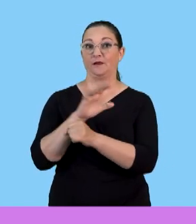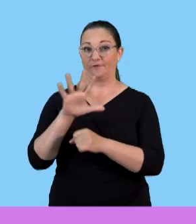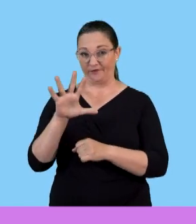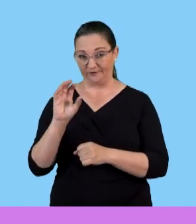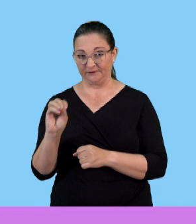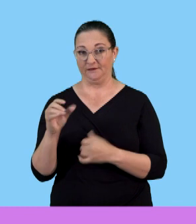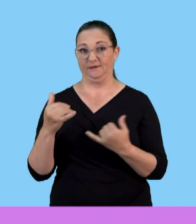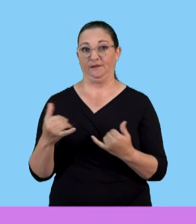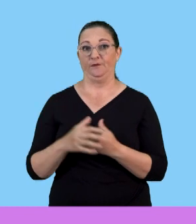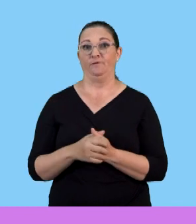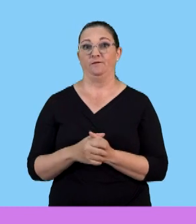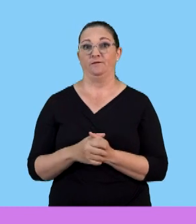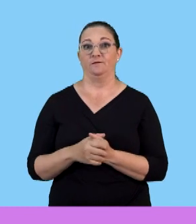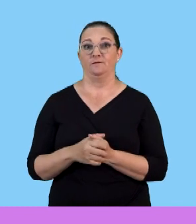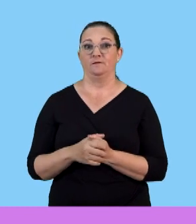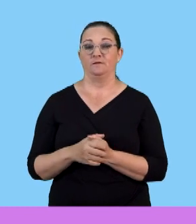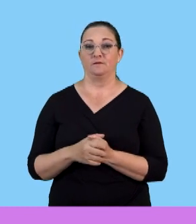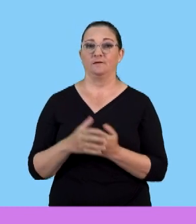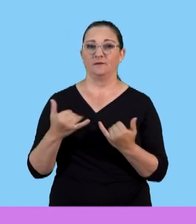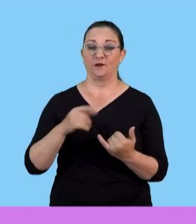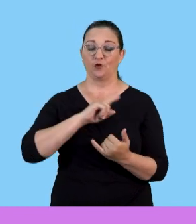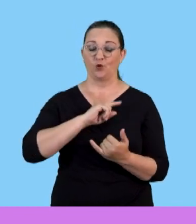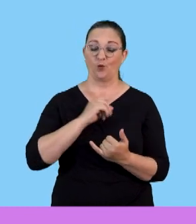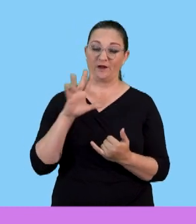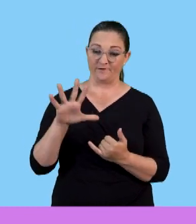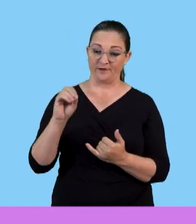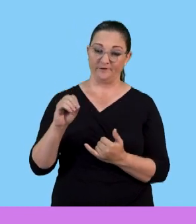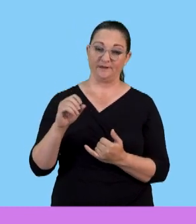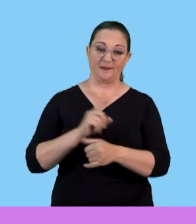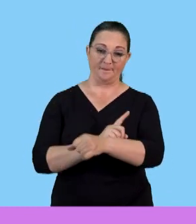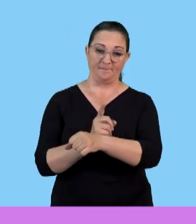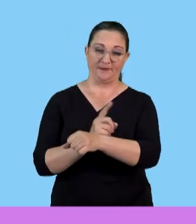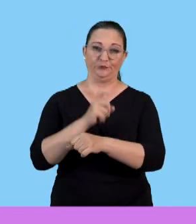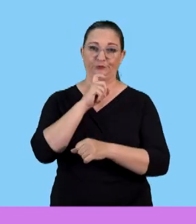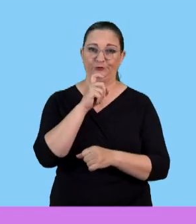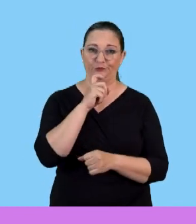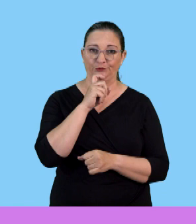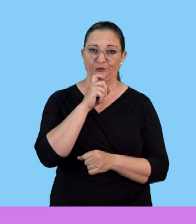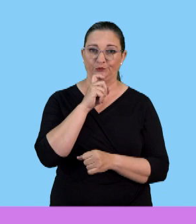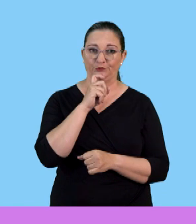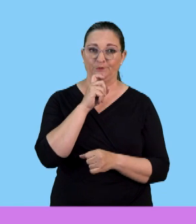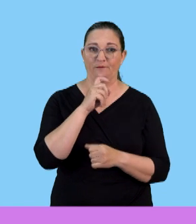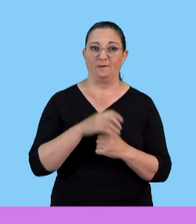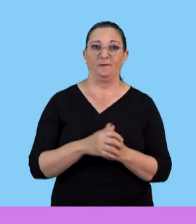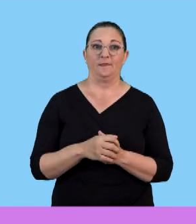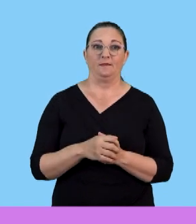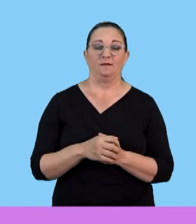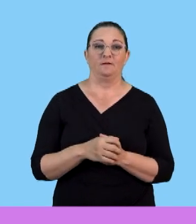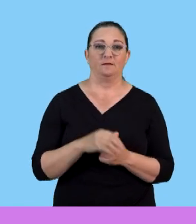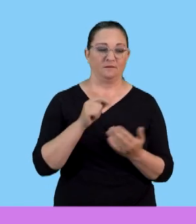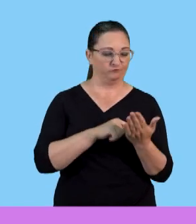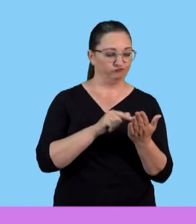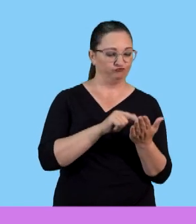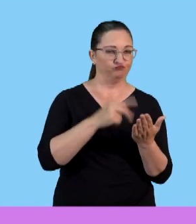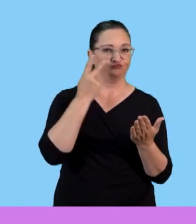multiply by 50 now, because we have used 50 minutes. So now let us multiply